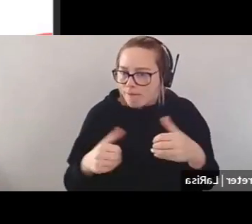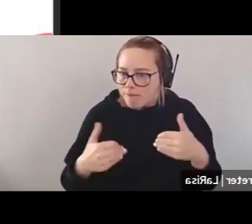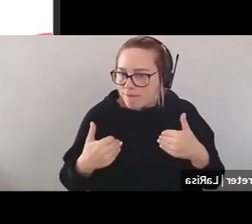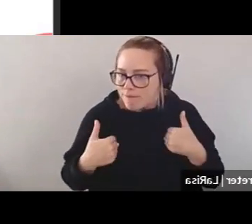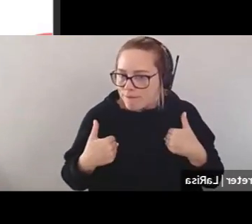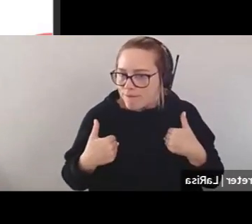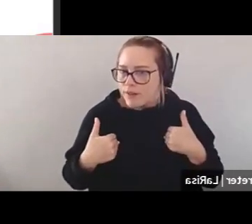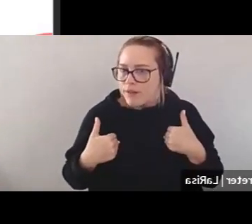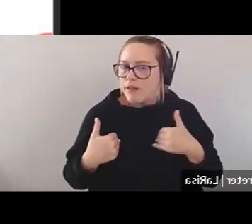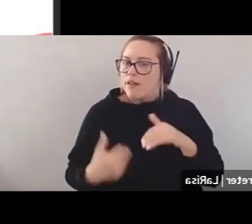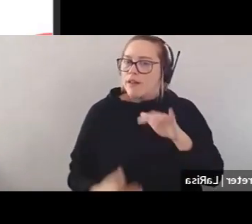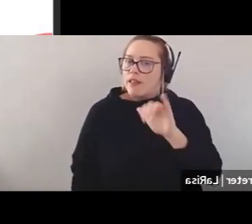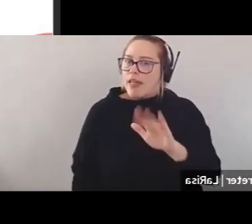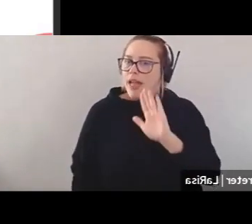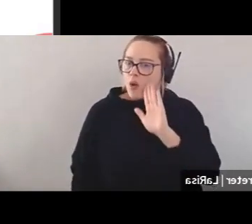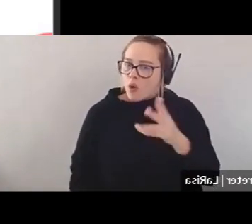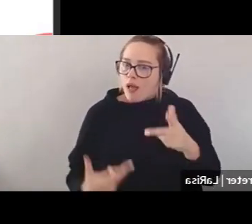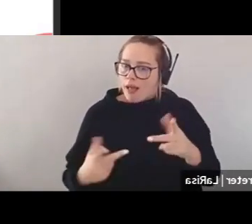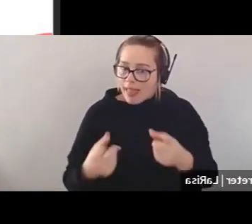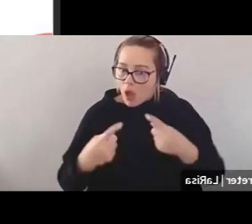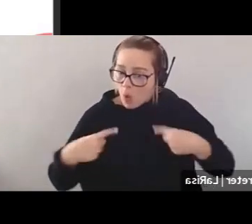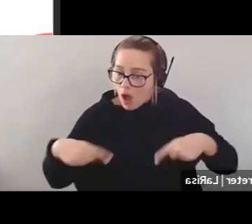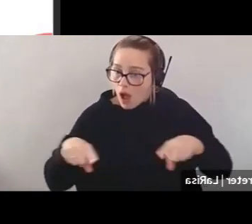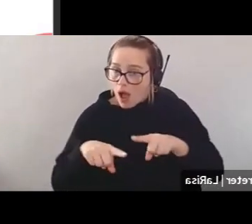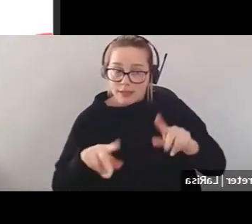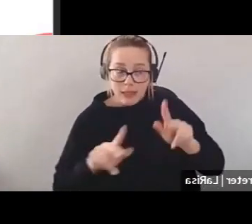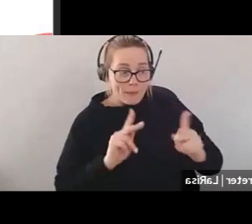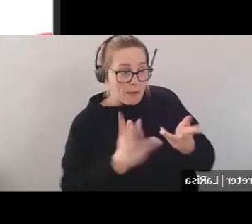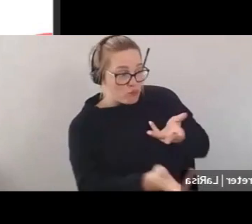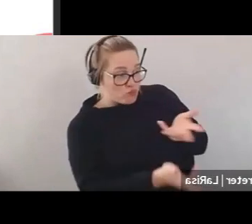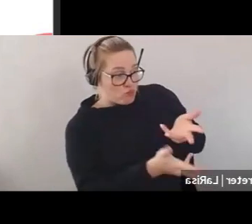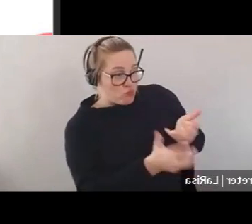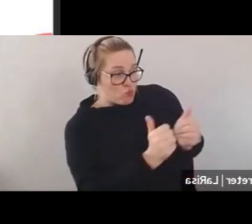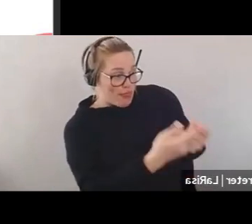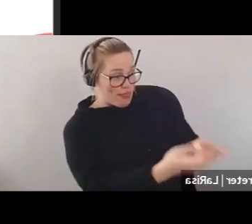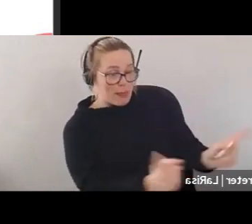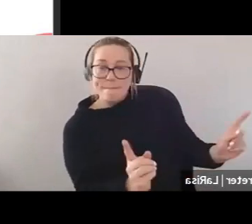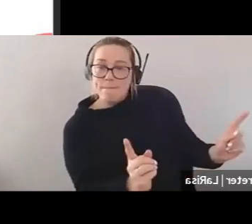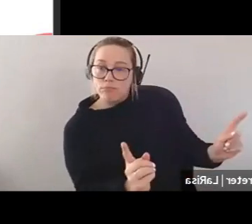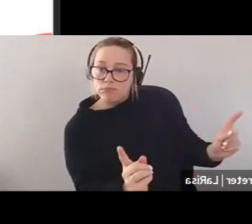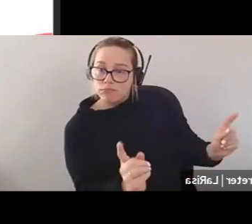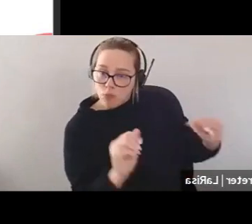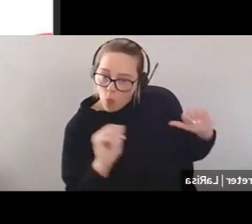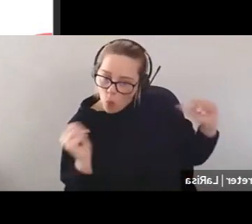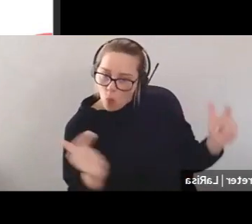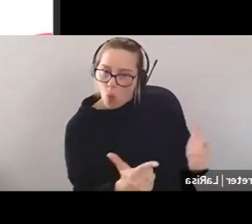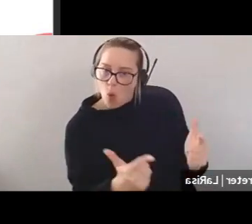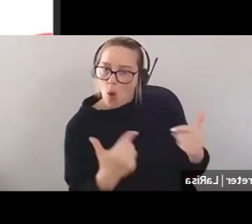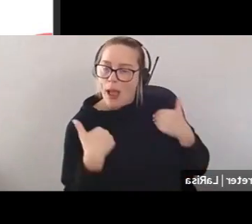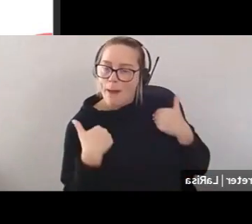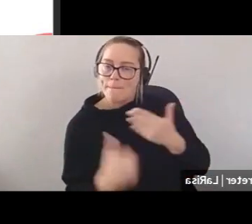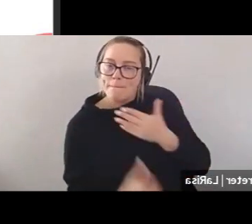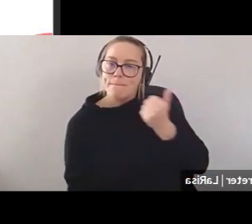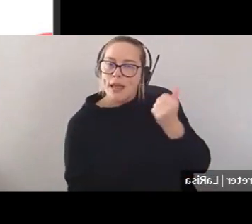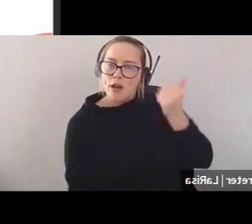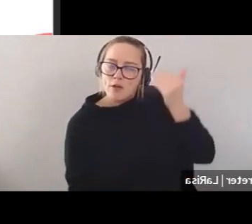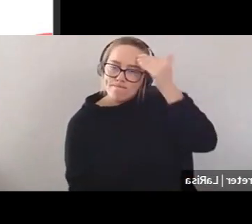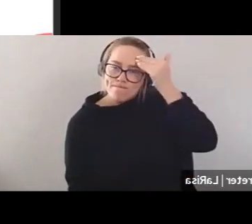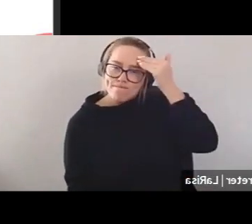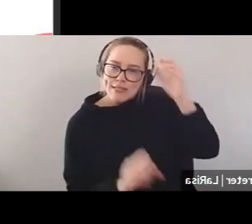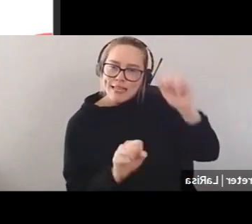really knowledgeable about the health impacts can help empower all of us and the people we work with